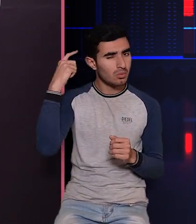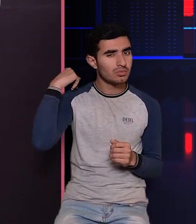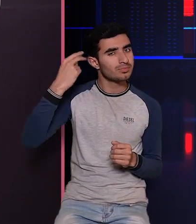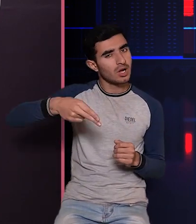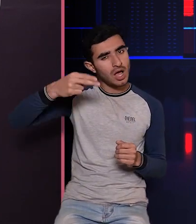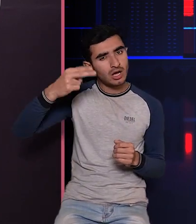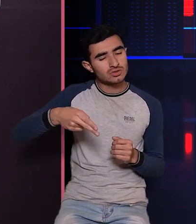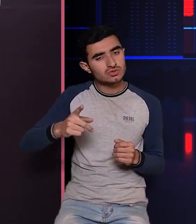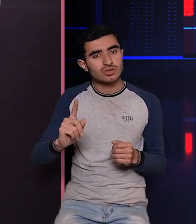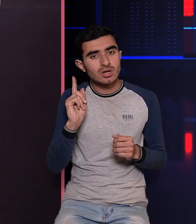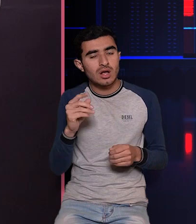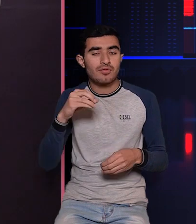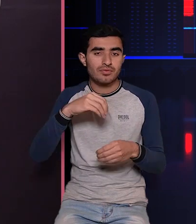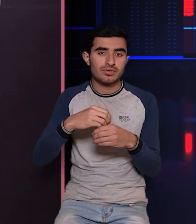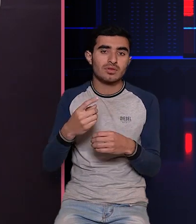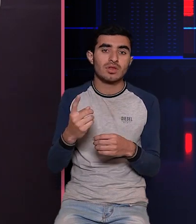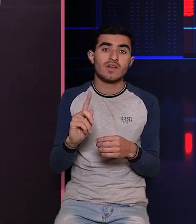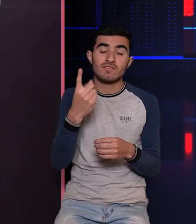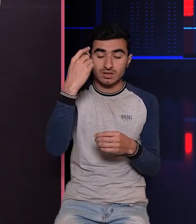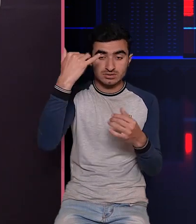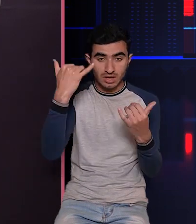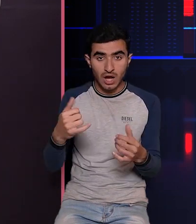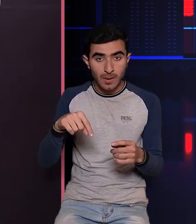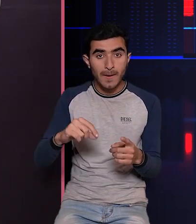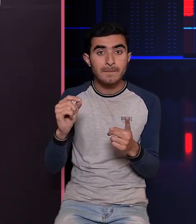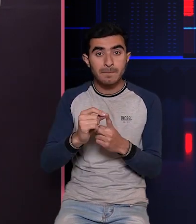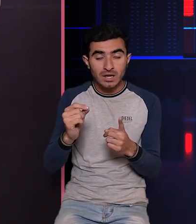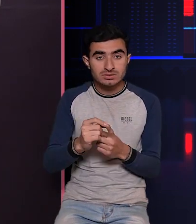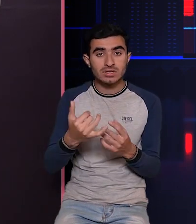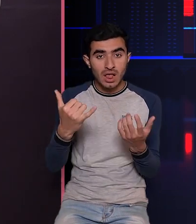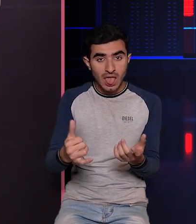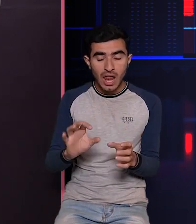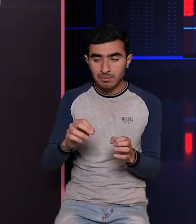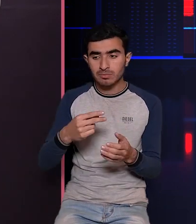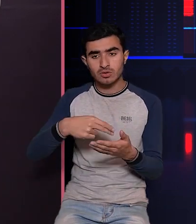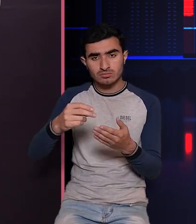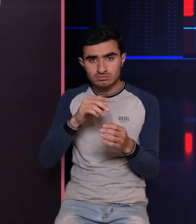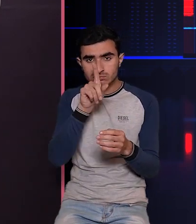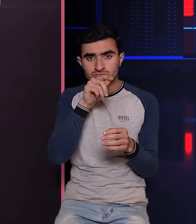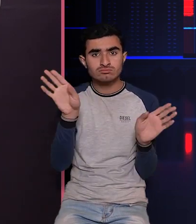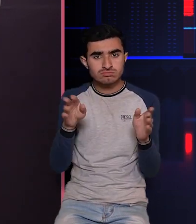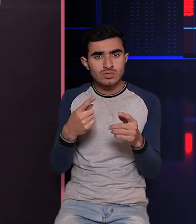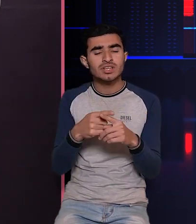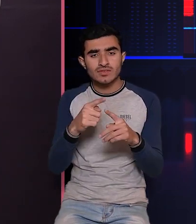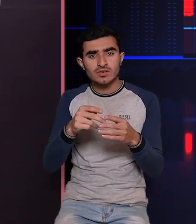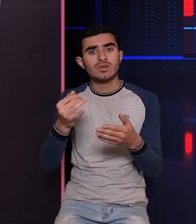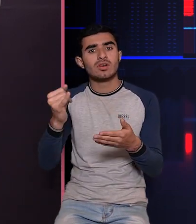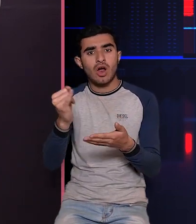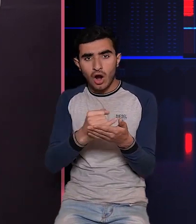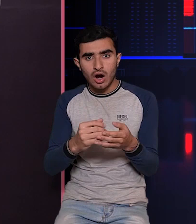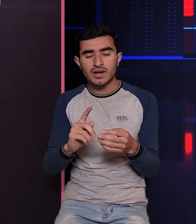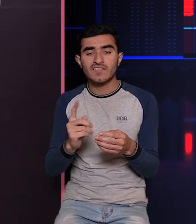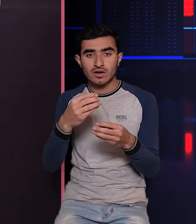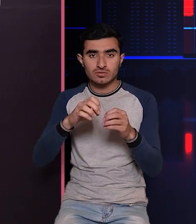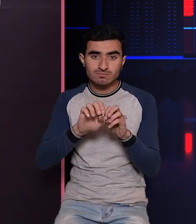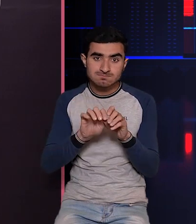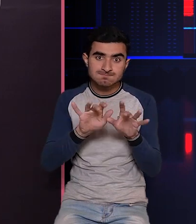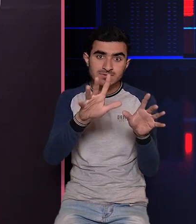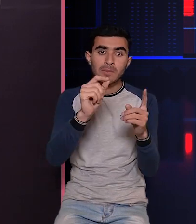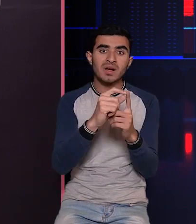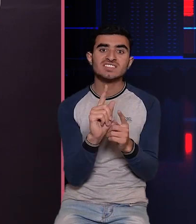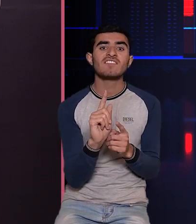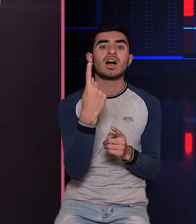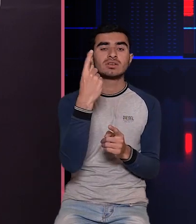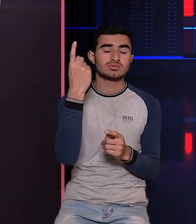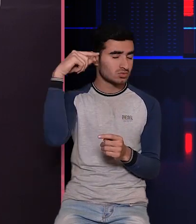South Asia, from Pakistan, into the UAE countries. And this was now something that we had in common. And